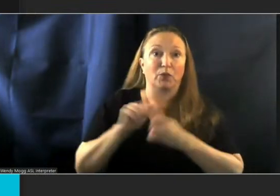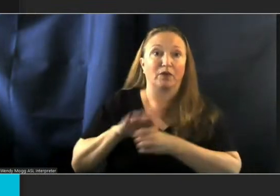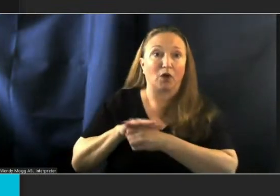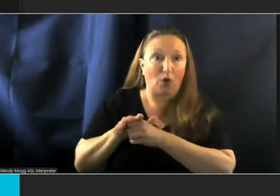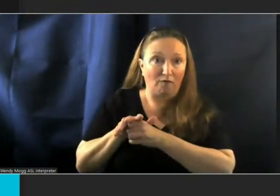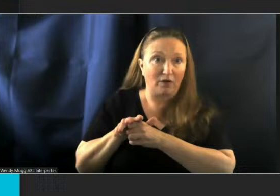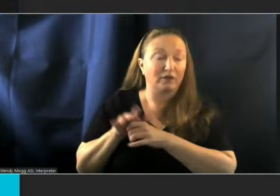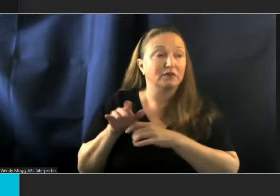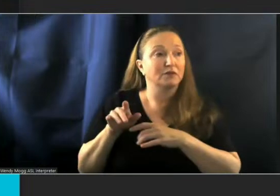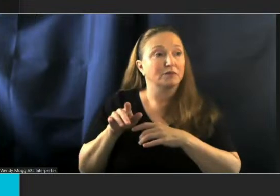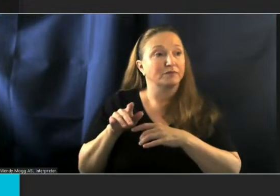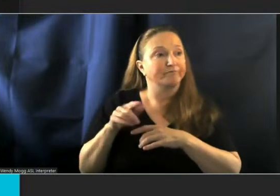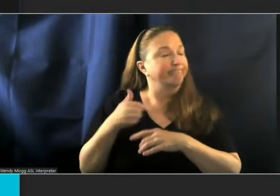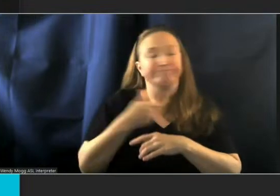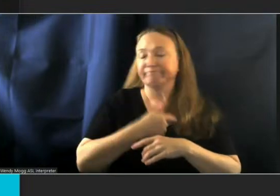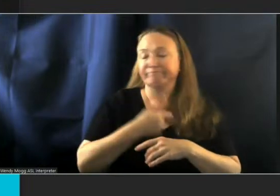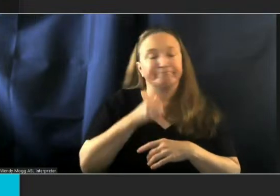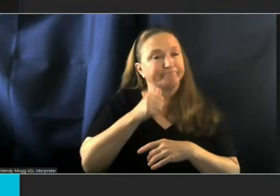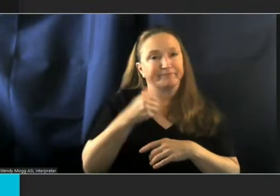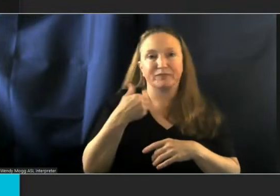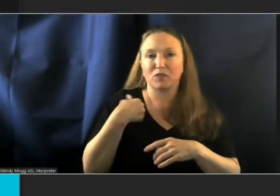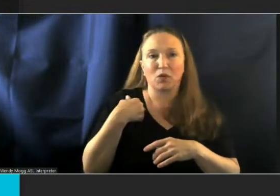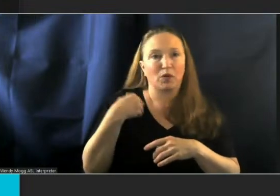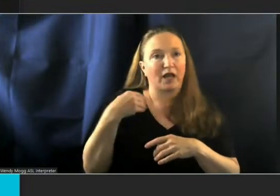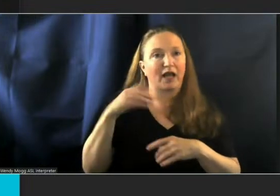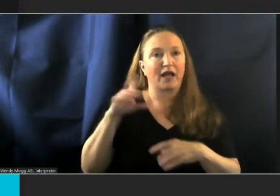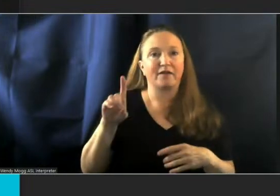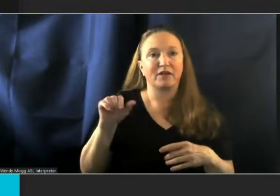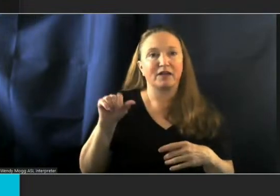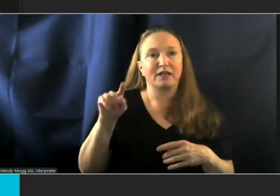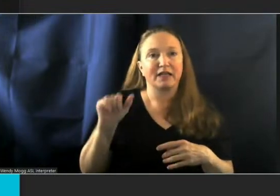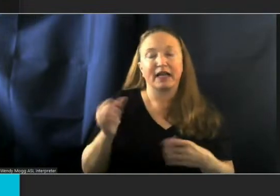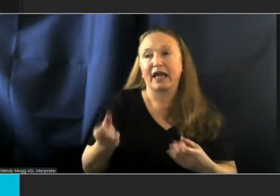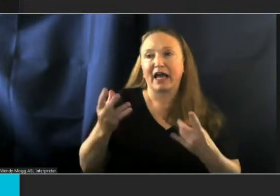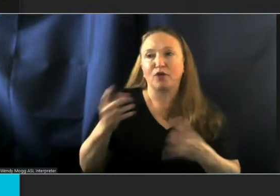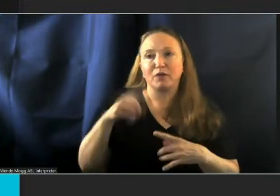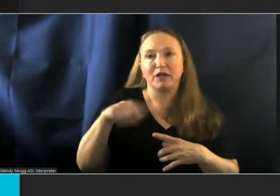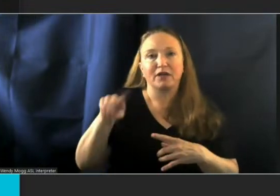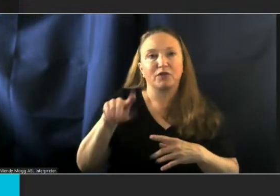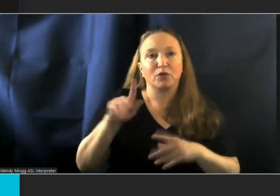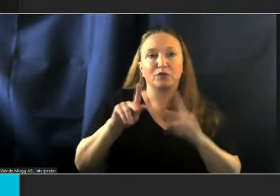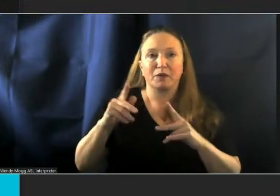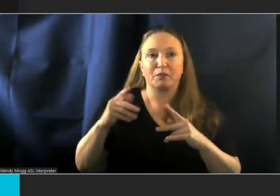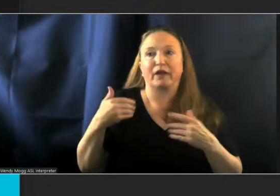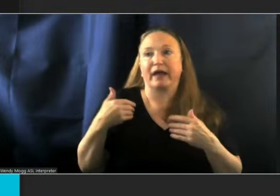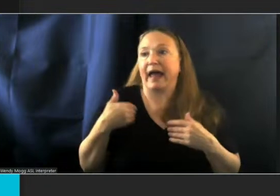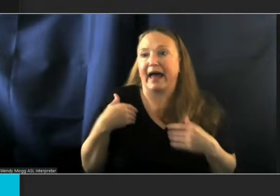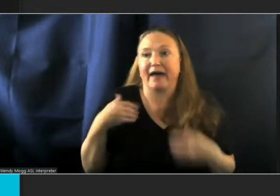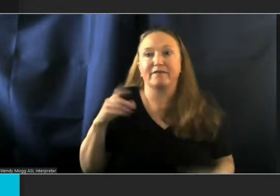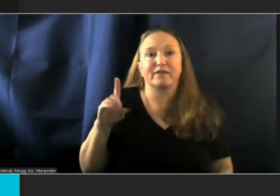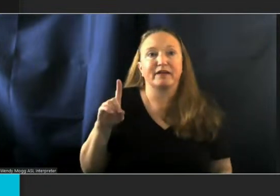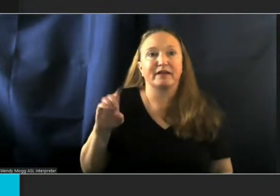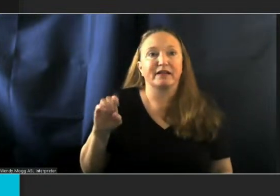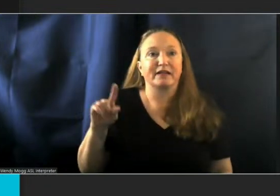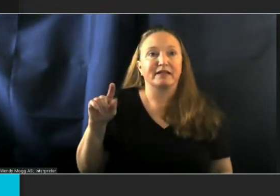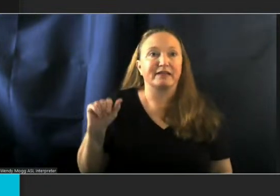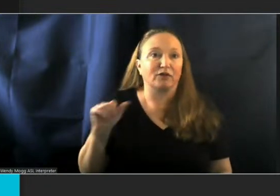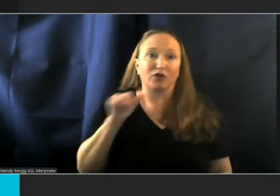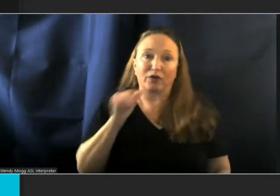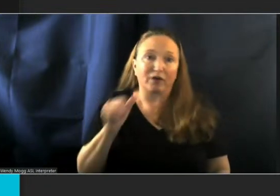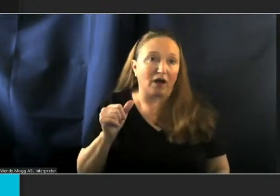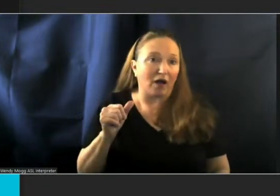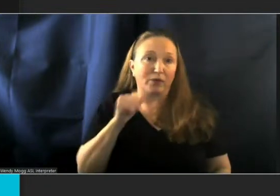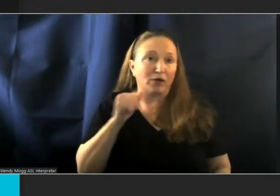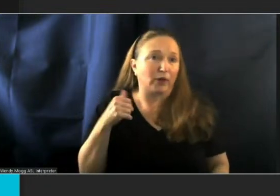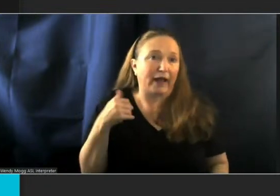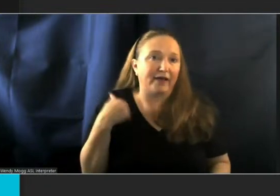don't have the data of how many of those people might have been with the Delta variant or not. We just don't have that information. But what we do